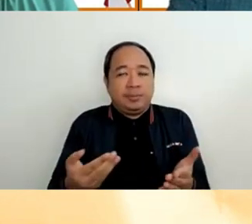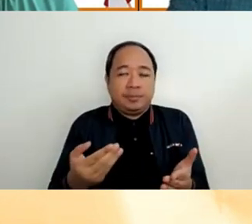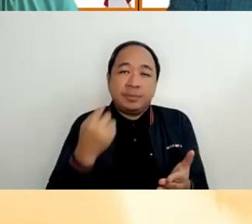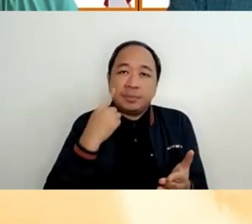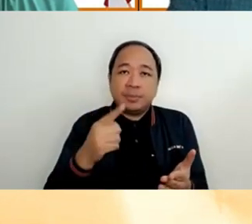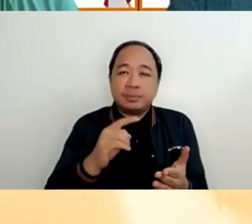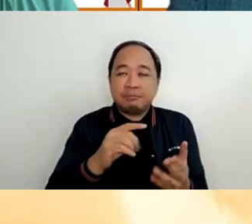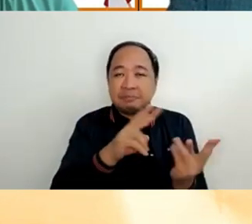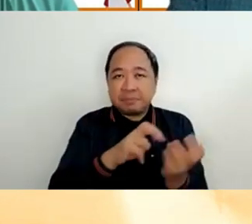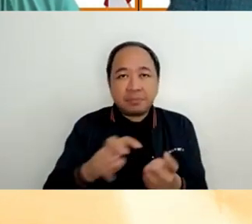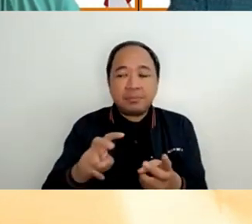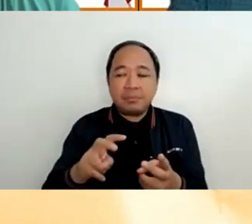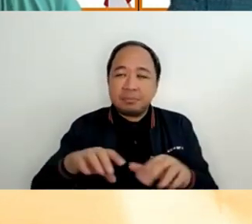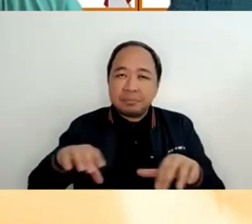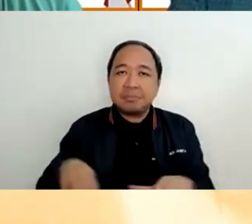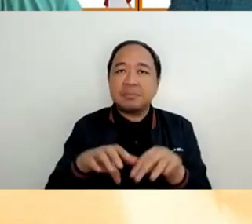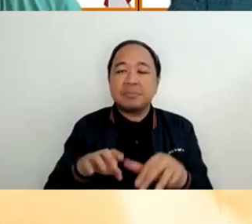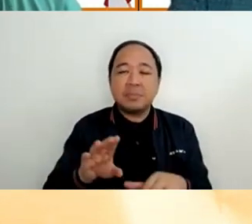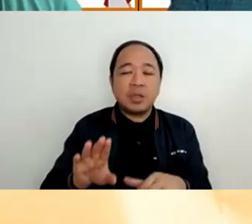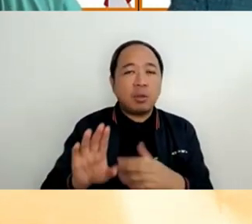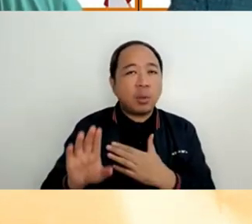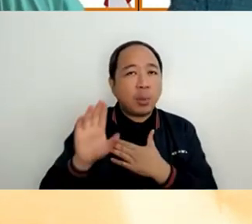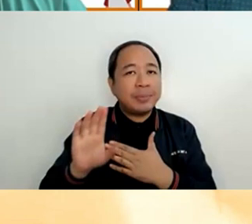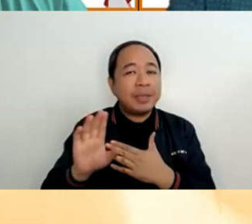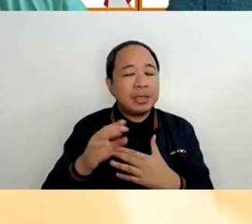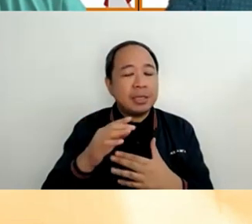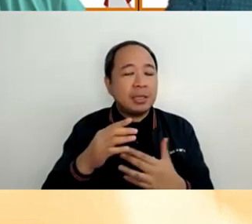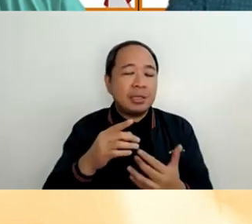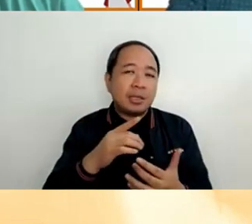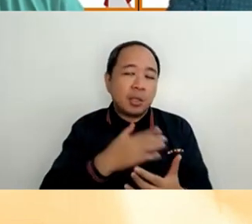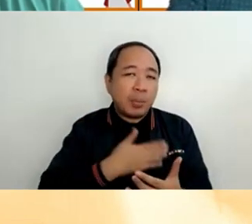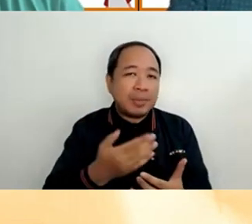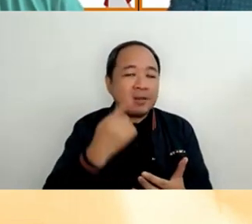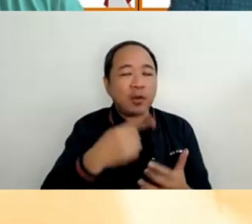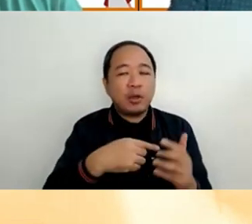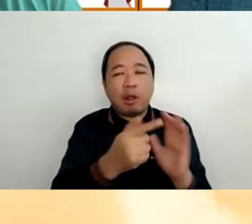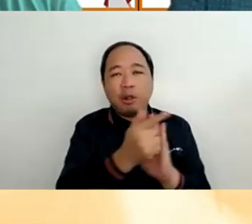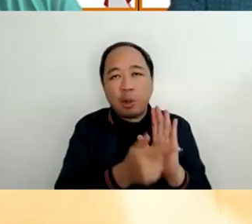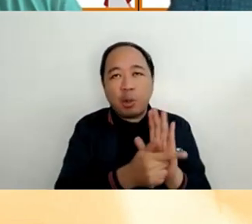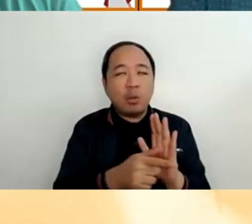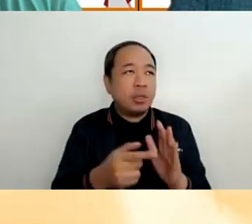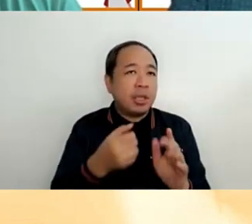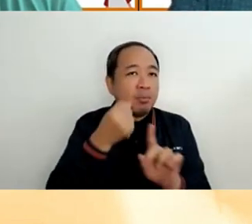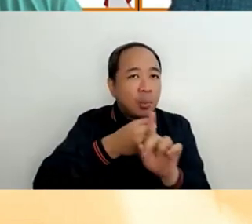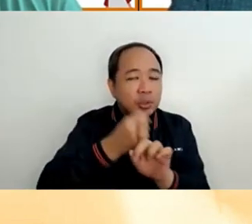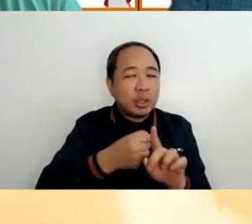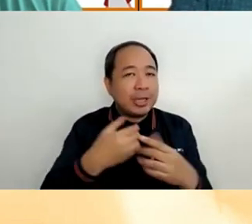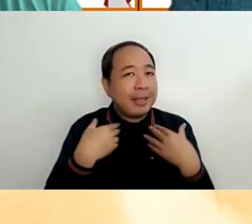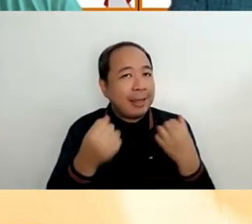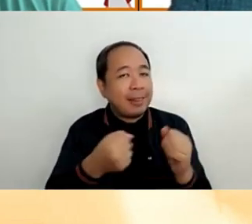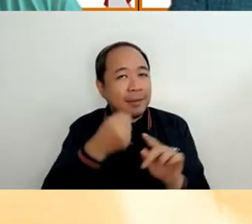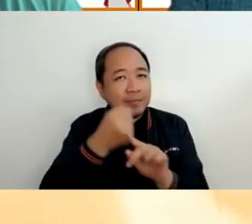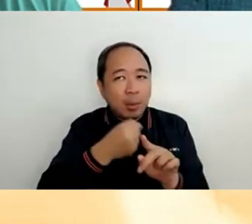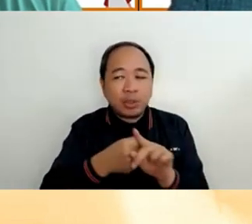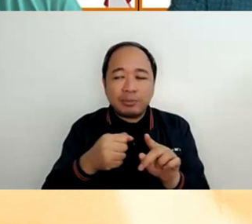of yung ating mga commitments sa law. Promotion, health promotion, identification of at risk,